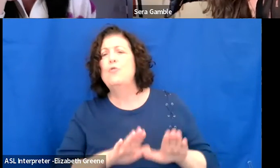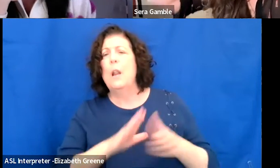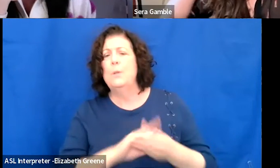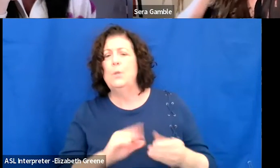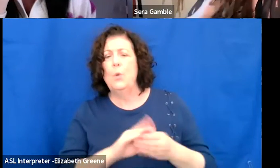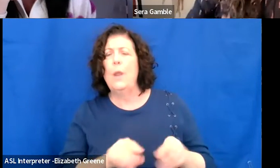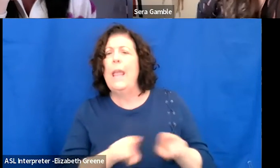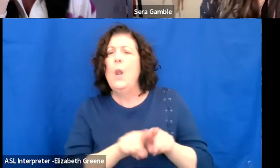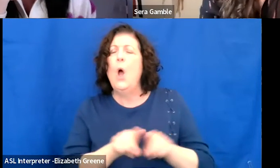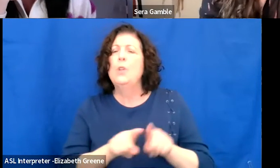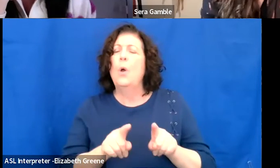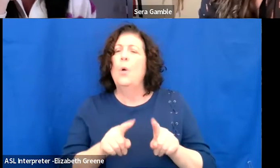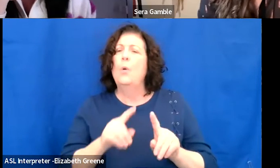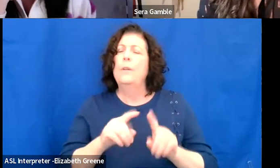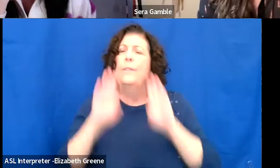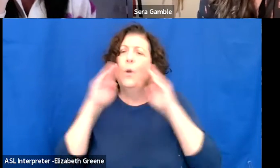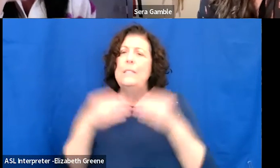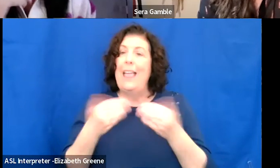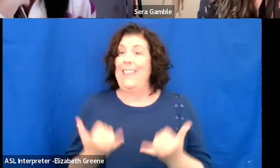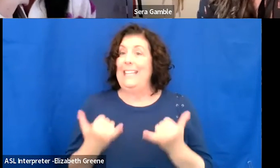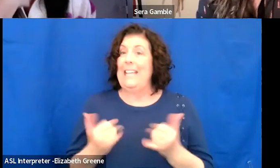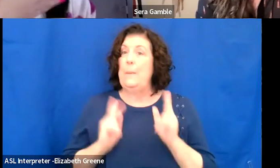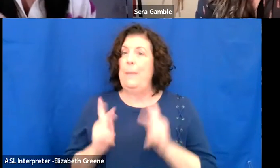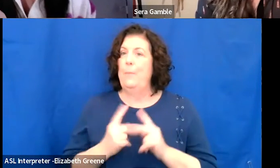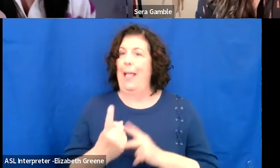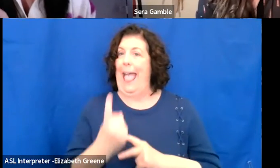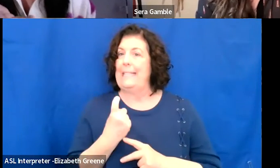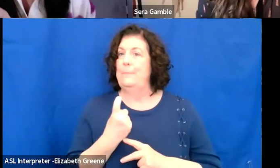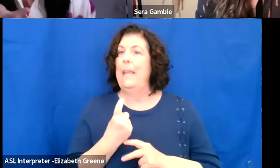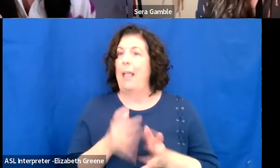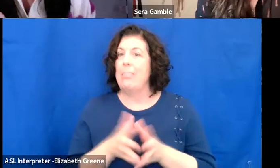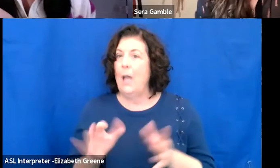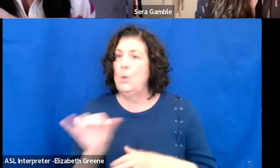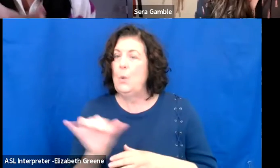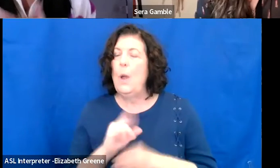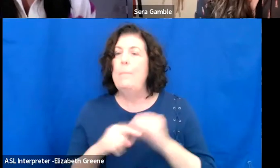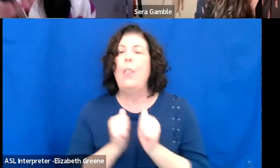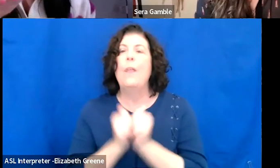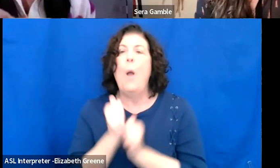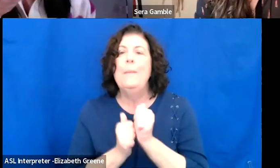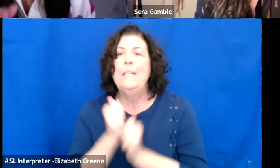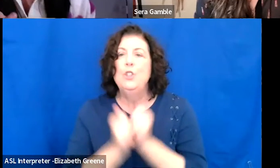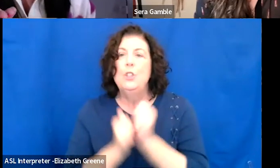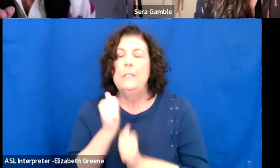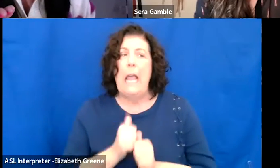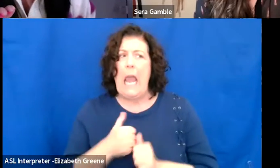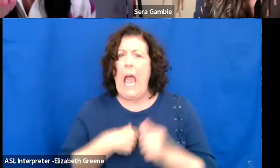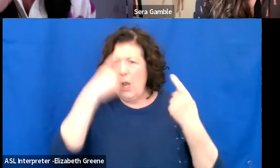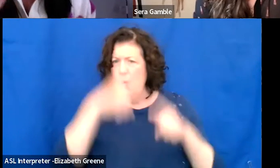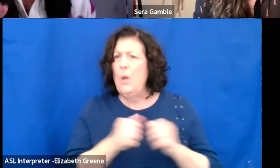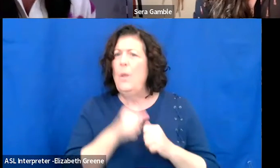also speaks to, yeah, I think these days people do ask me a lot too about the competitions, and I'm with you. I really do feel